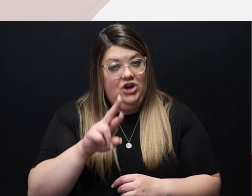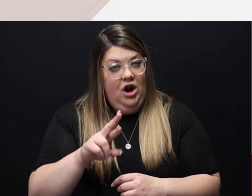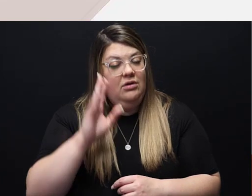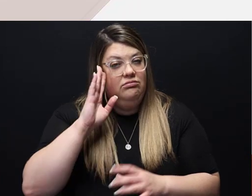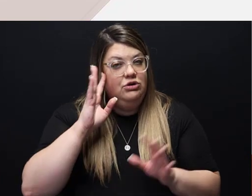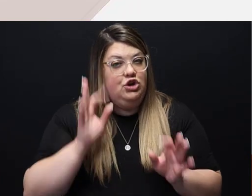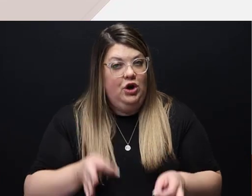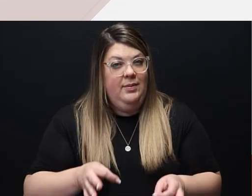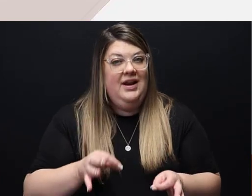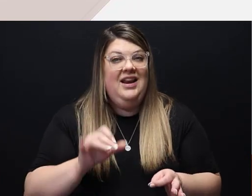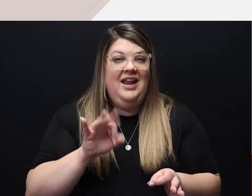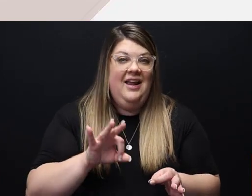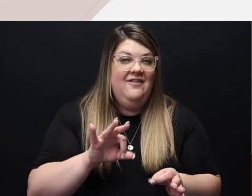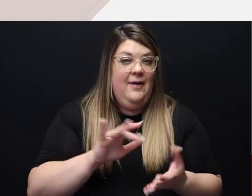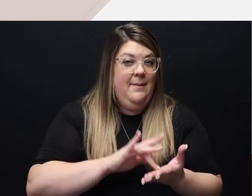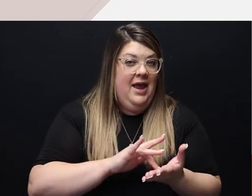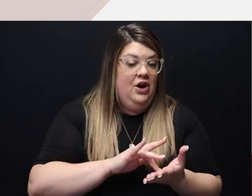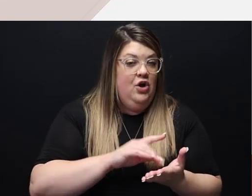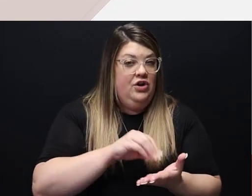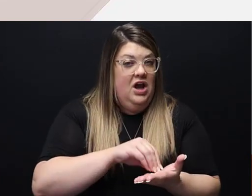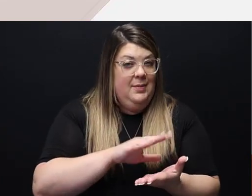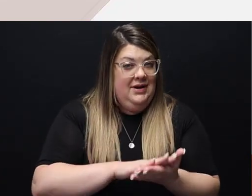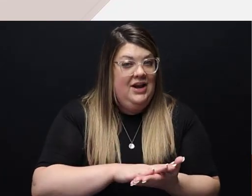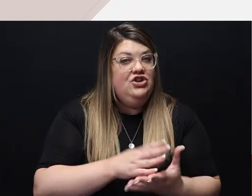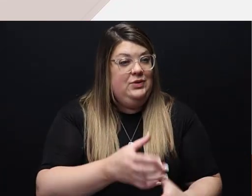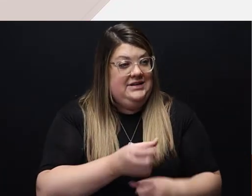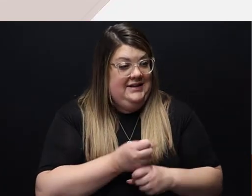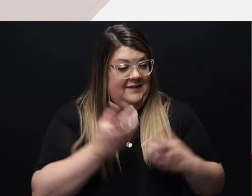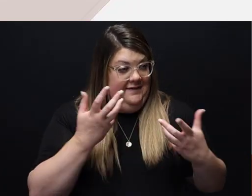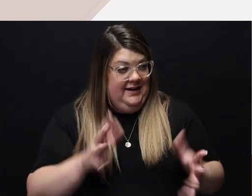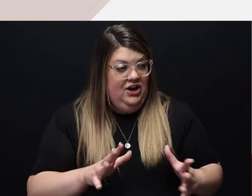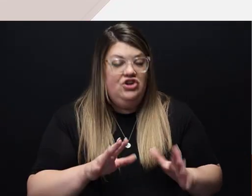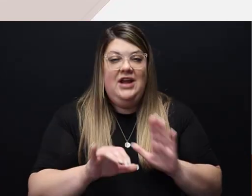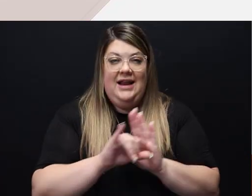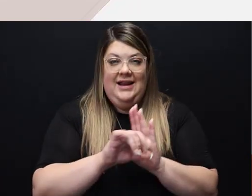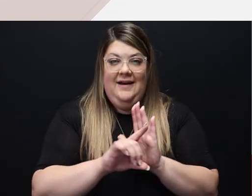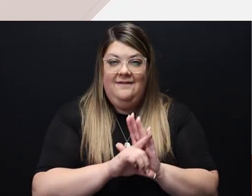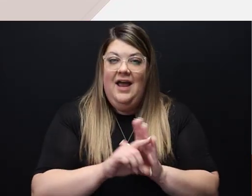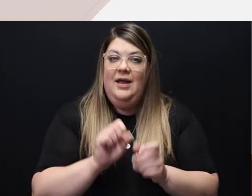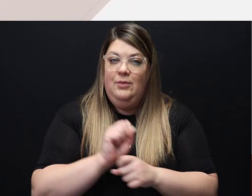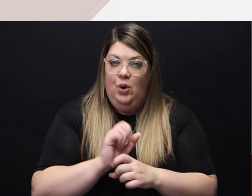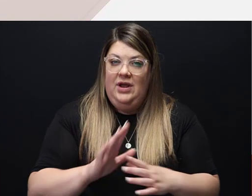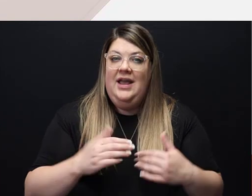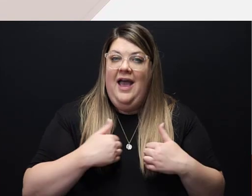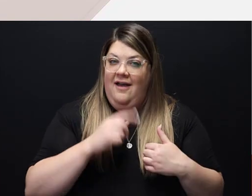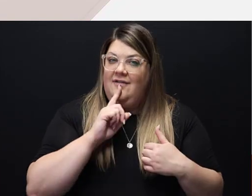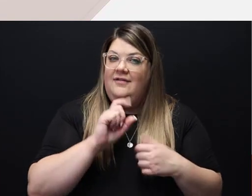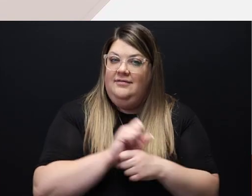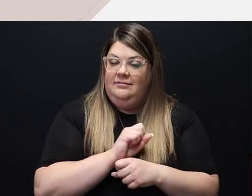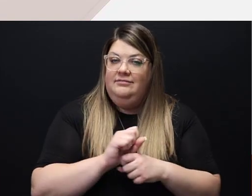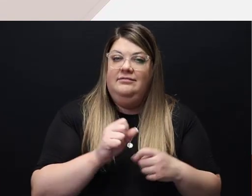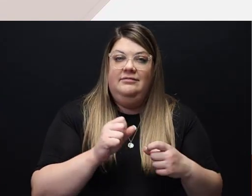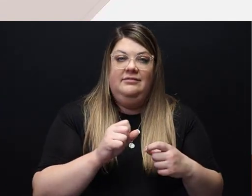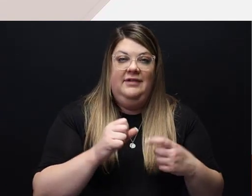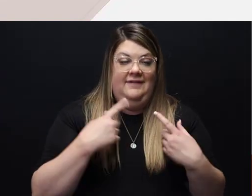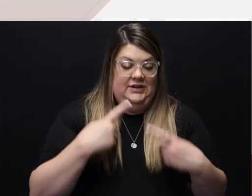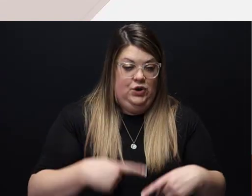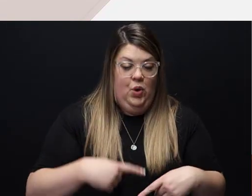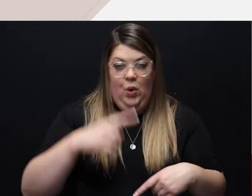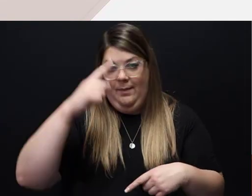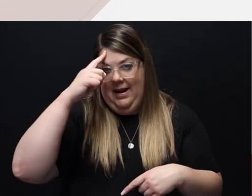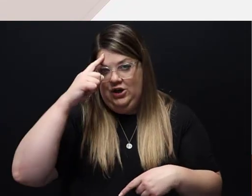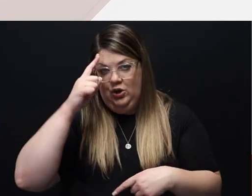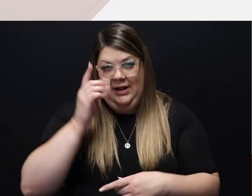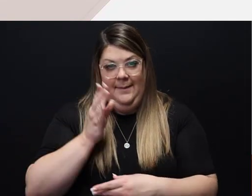CWHR will determine whether medical documentation has been received that identifies the employee has a physical or mental